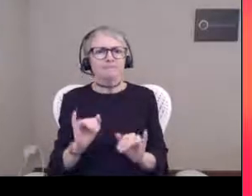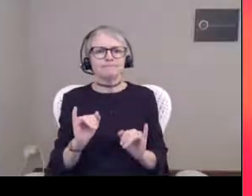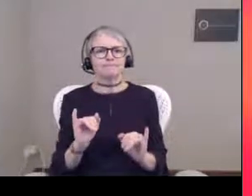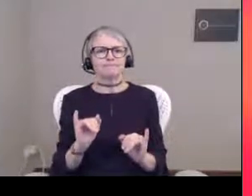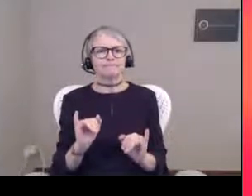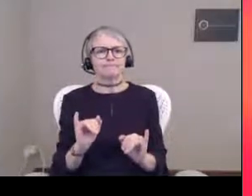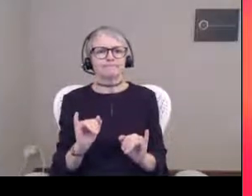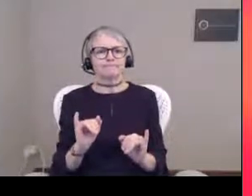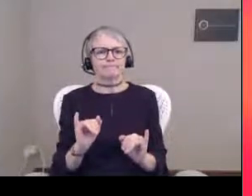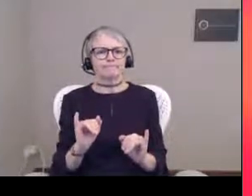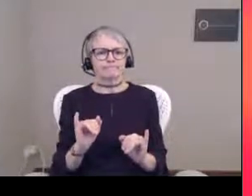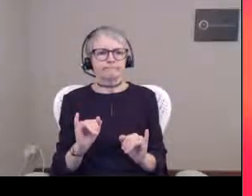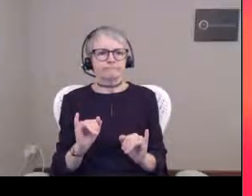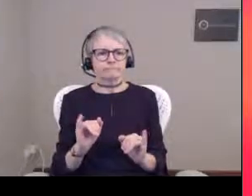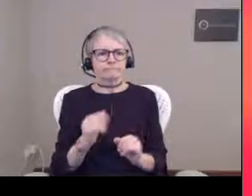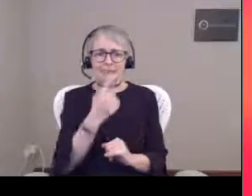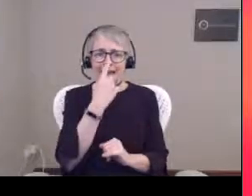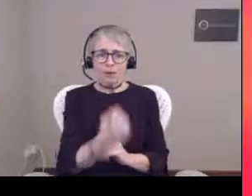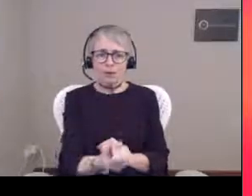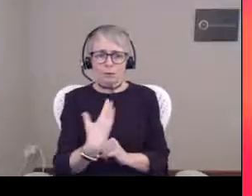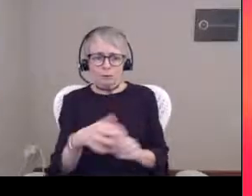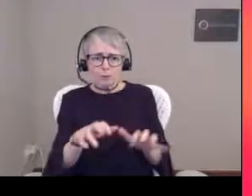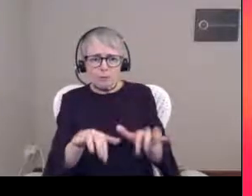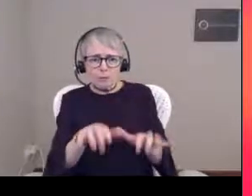Could somebody say in the chat if you can hear us?